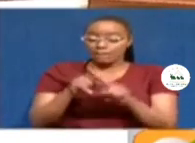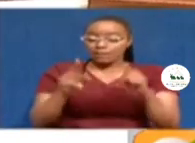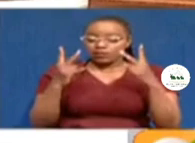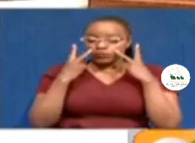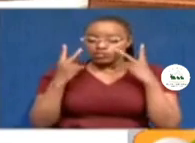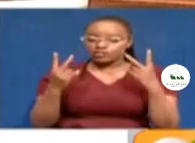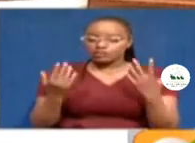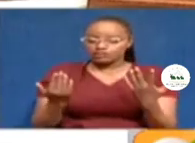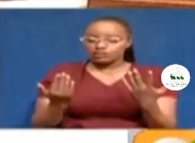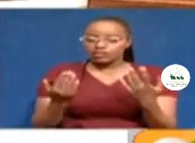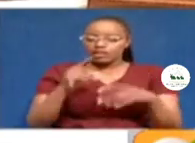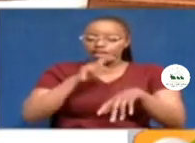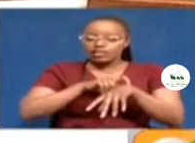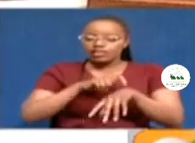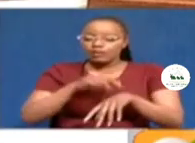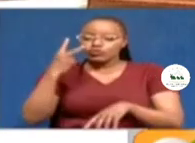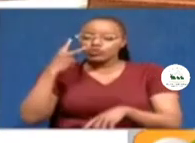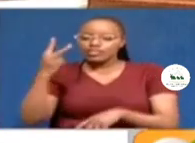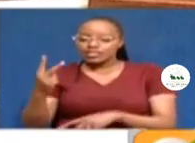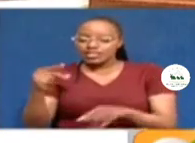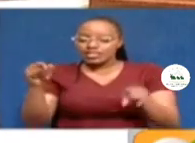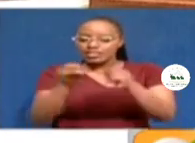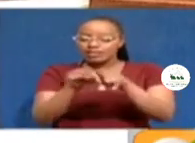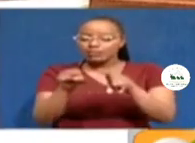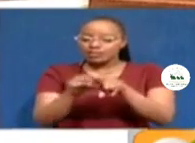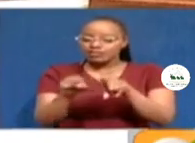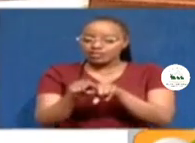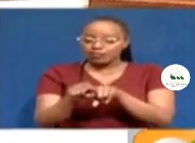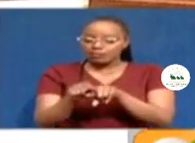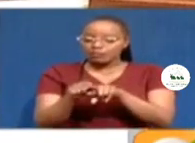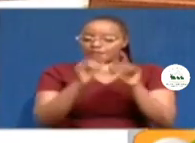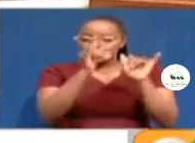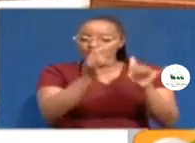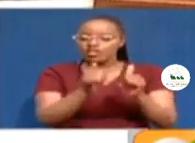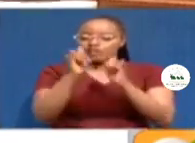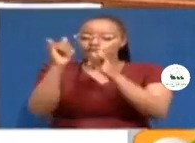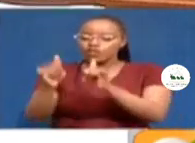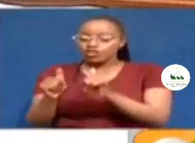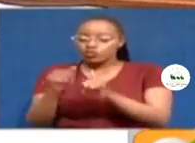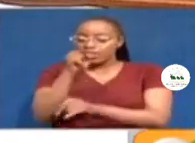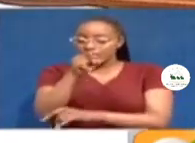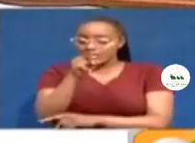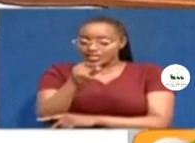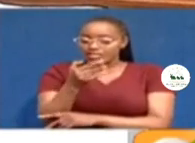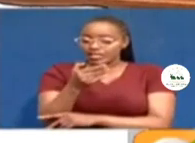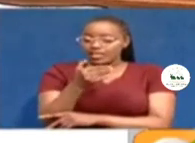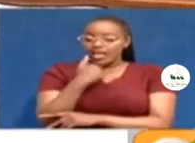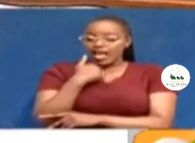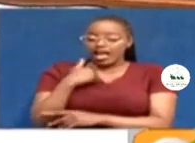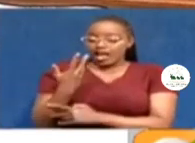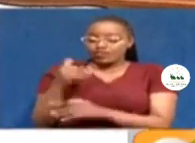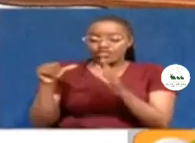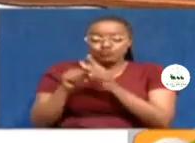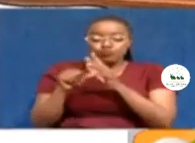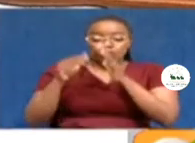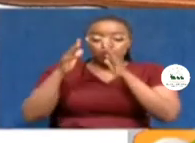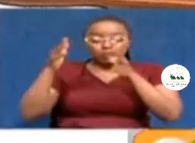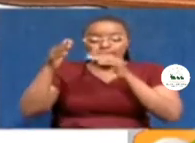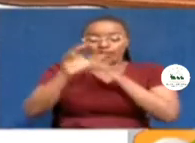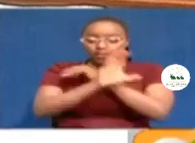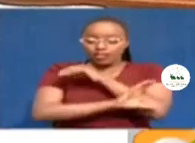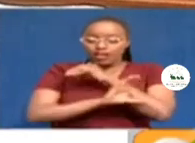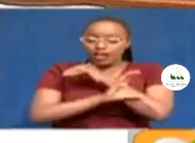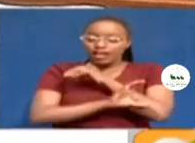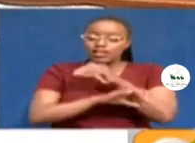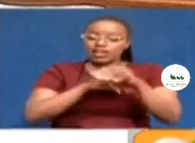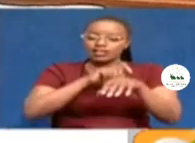see, when you see the same individuals, and this is part of the tragedy of this country.